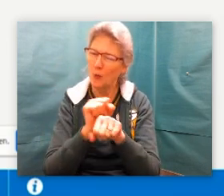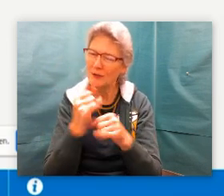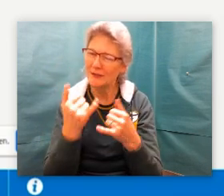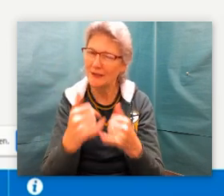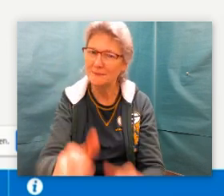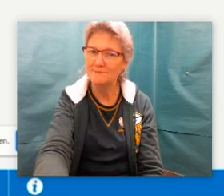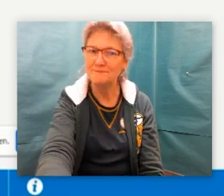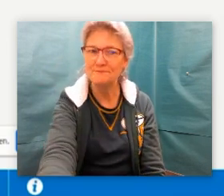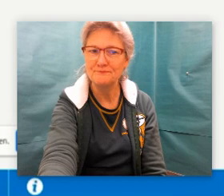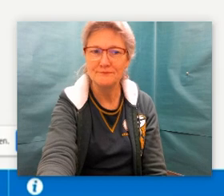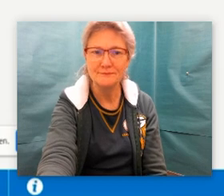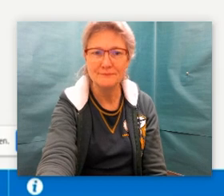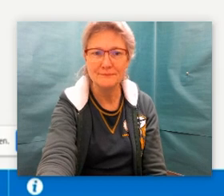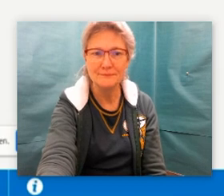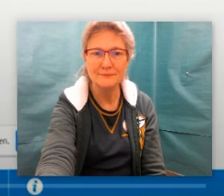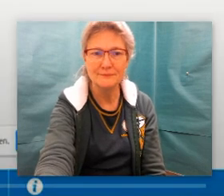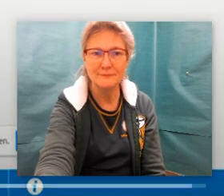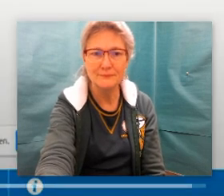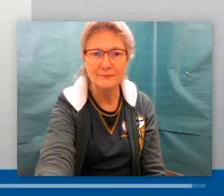today.